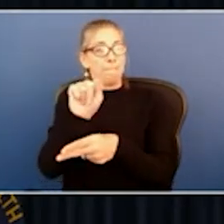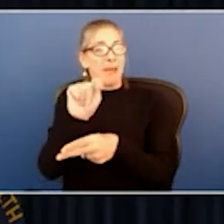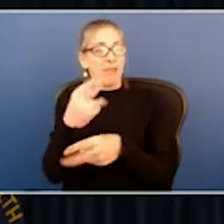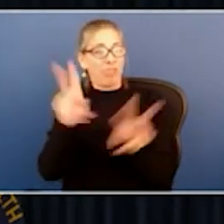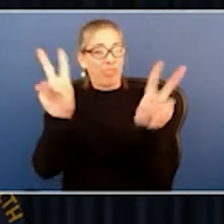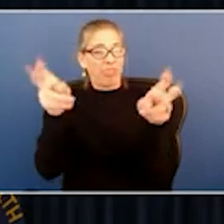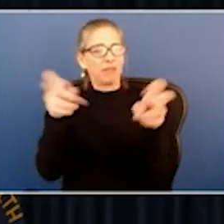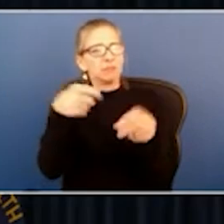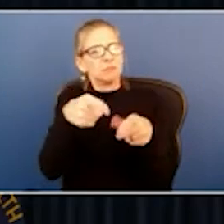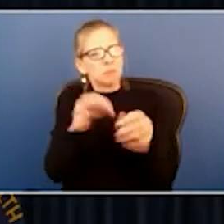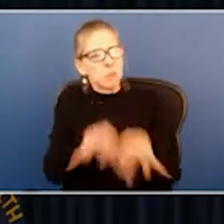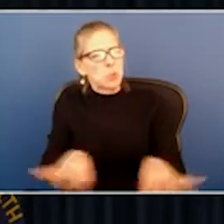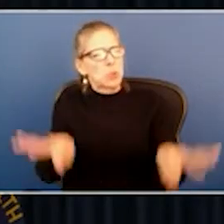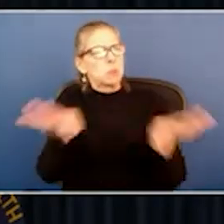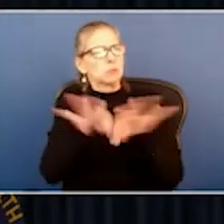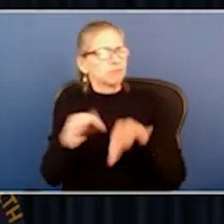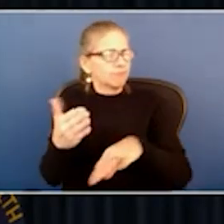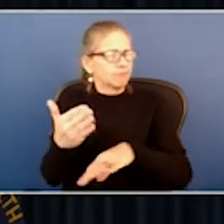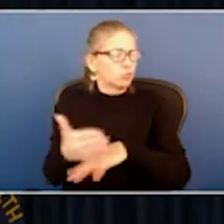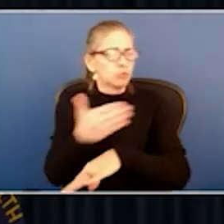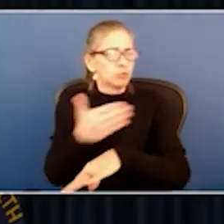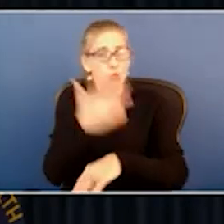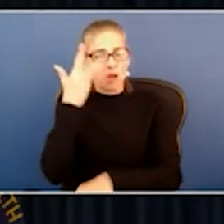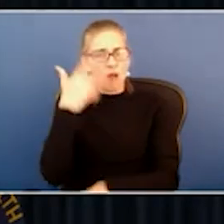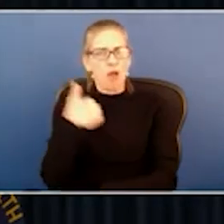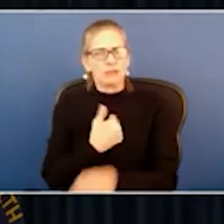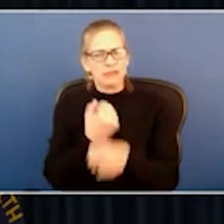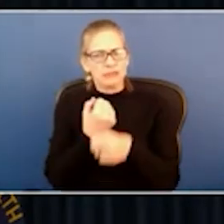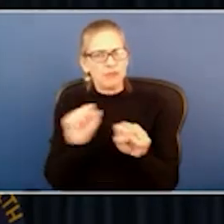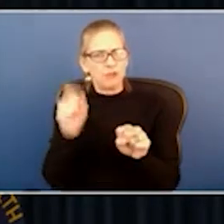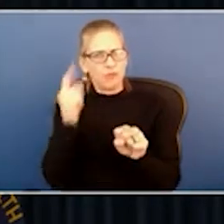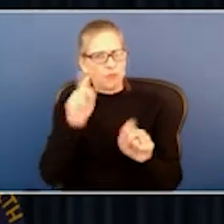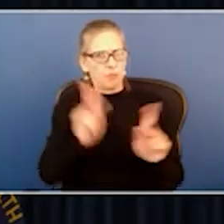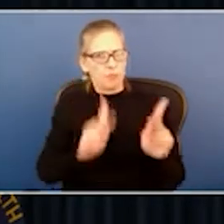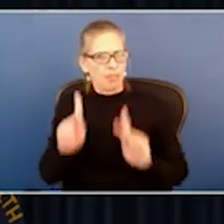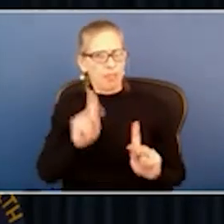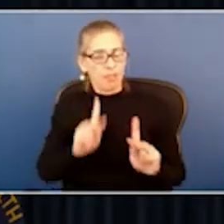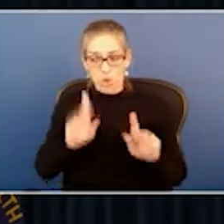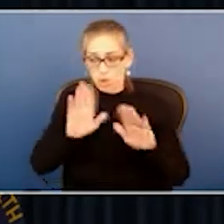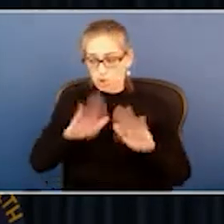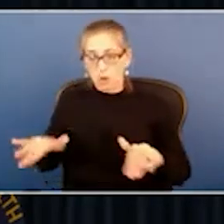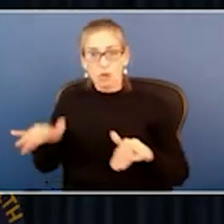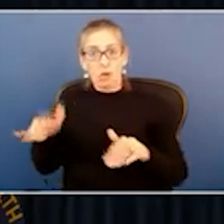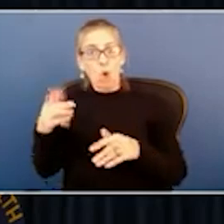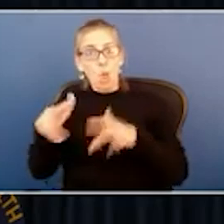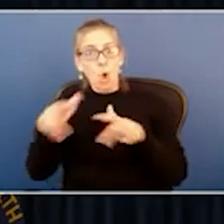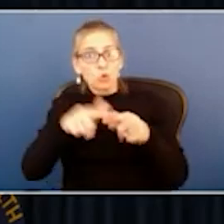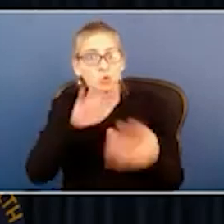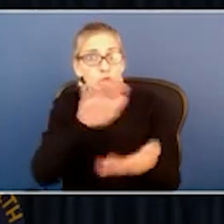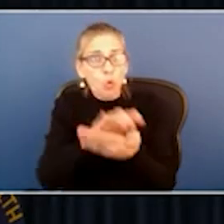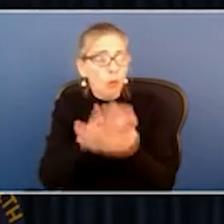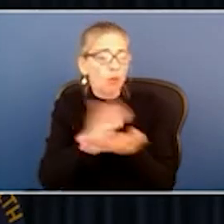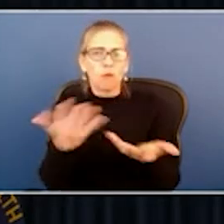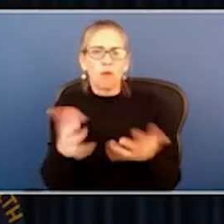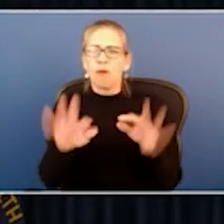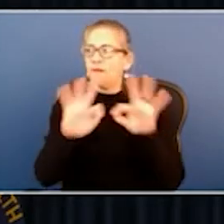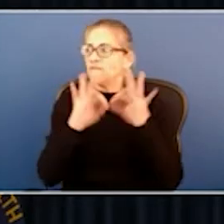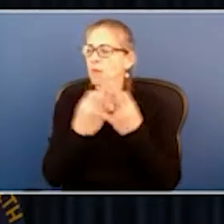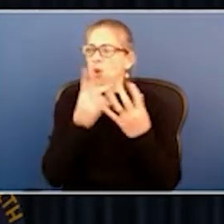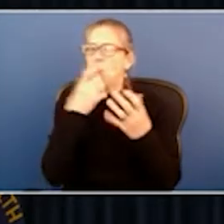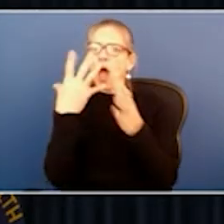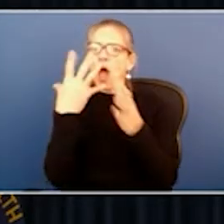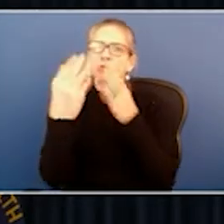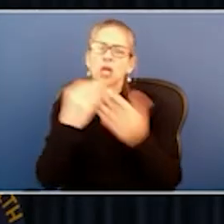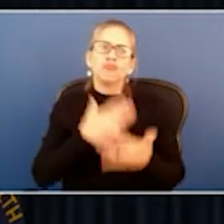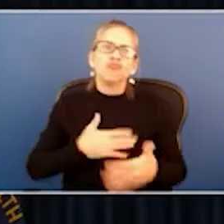improvement to our safety and quality of life for our residents. For our children walking to and from school, for our families enjoying outdoors, and